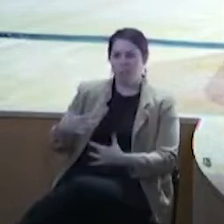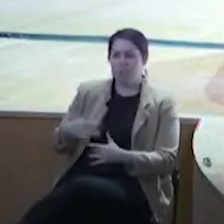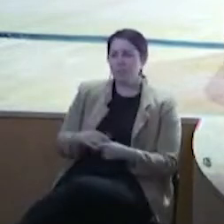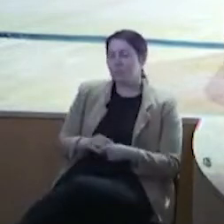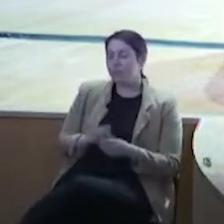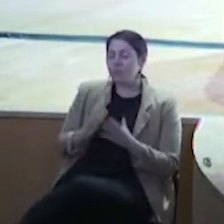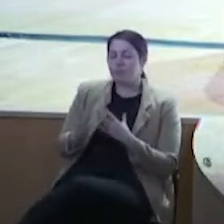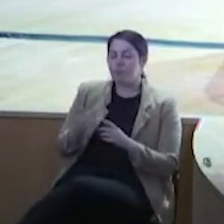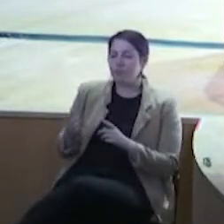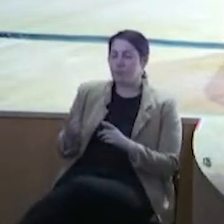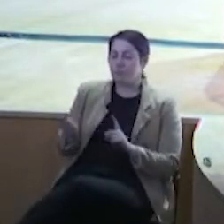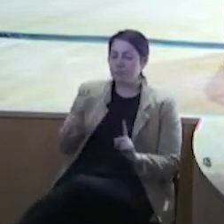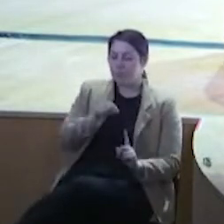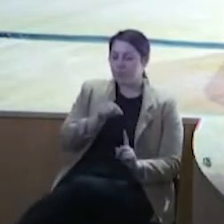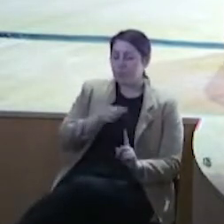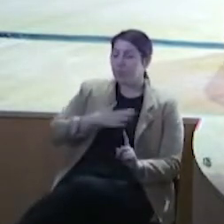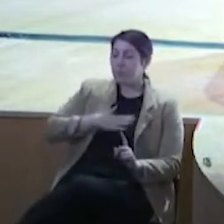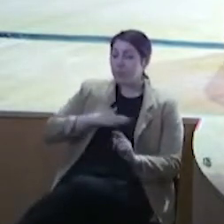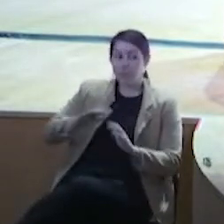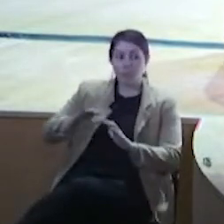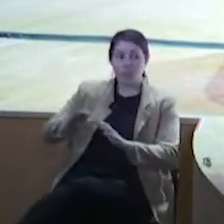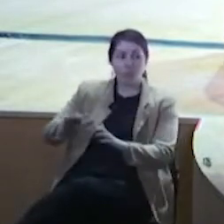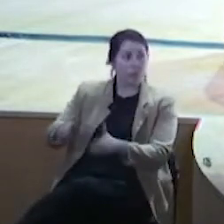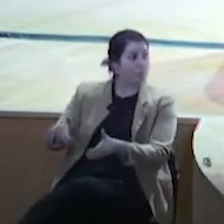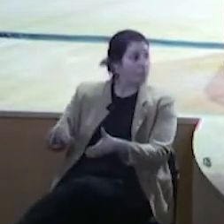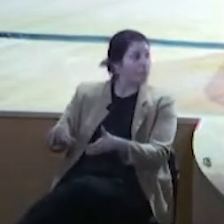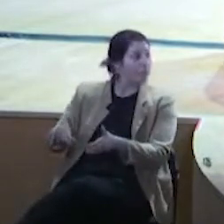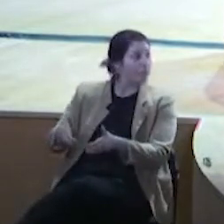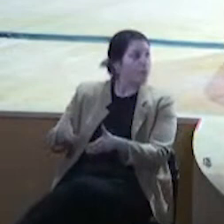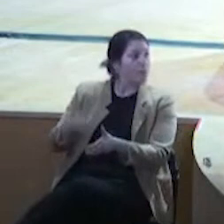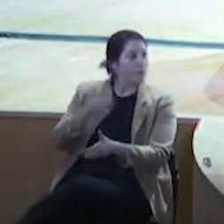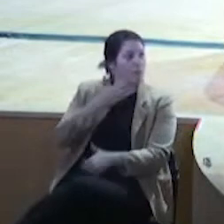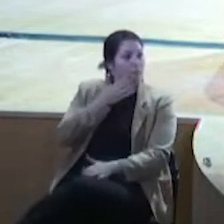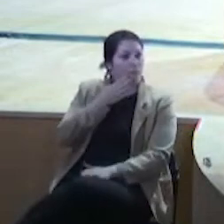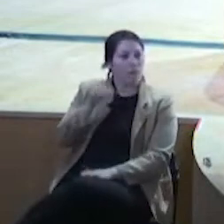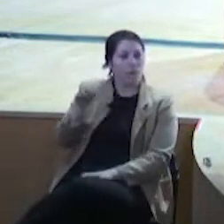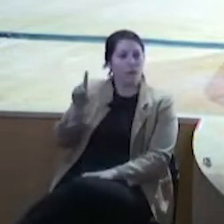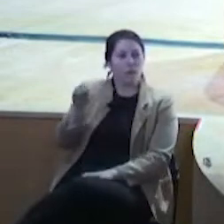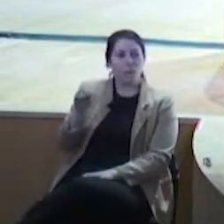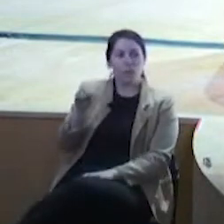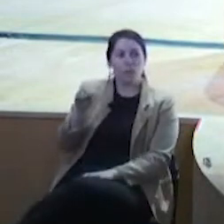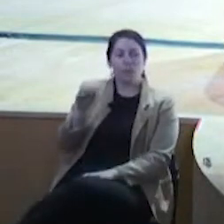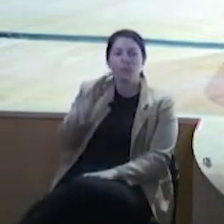anyway, going back to my tribe, the Colorado River Indian Tribes,